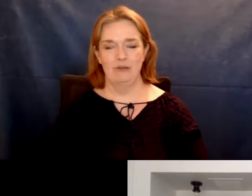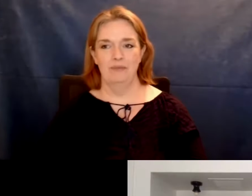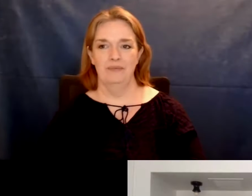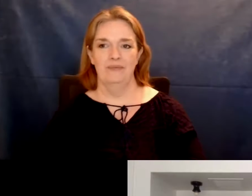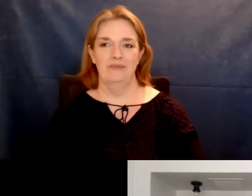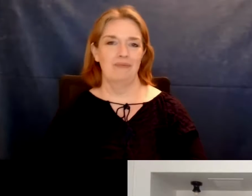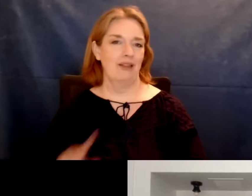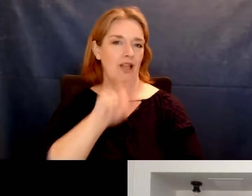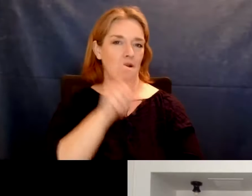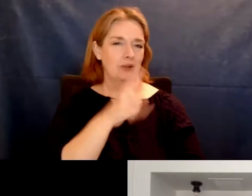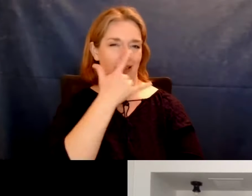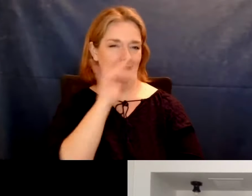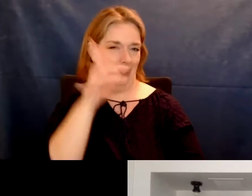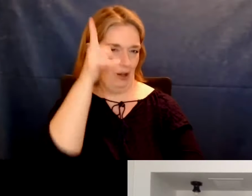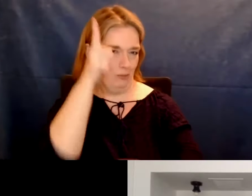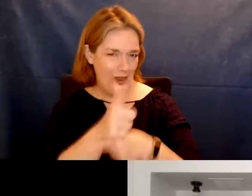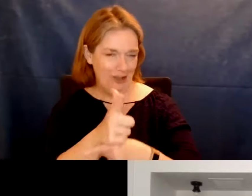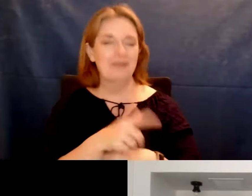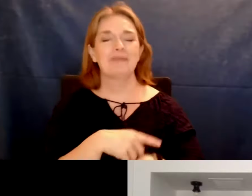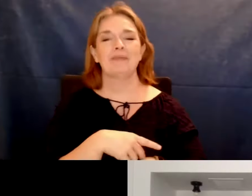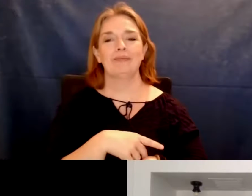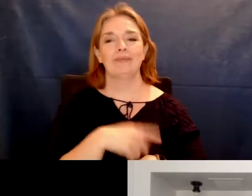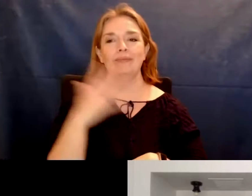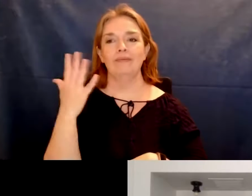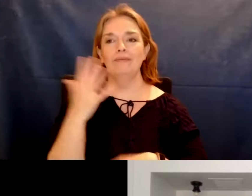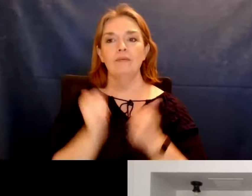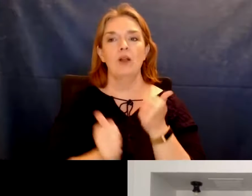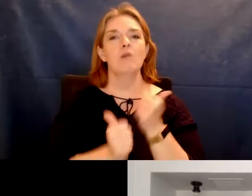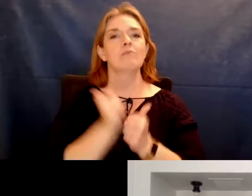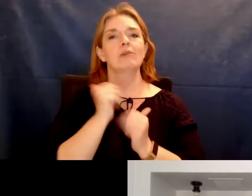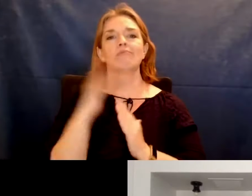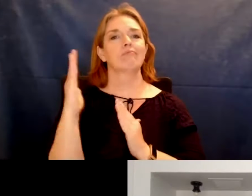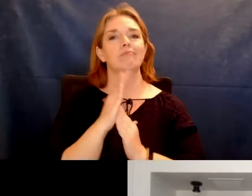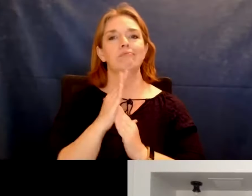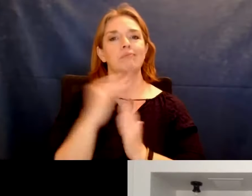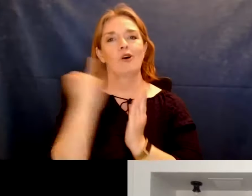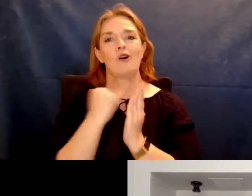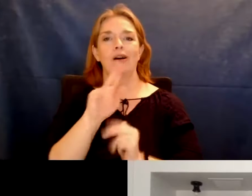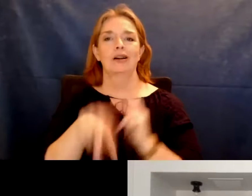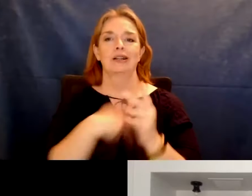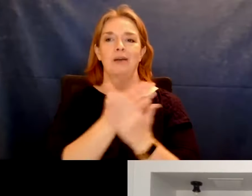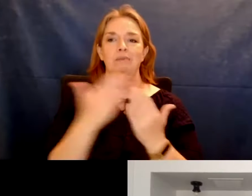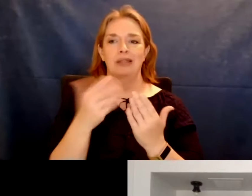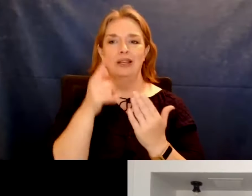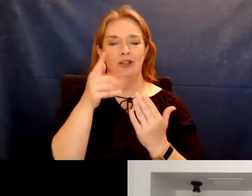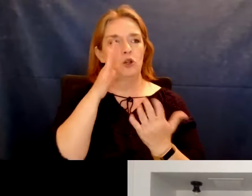brother. What are the leading artistic themes you'll take away from your time in Boise, and what's unique about